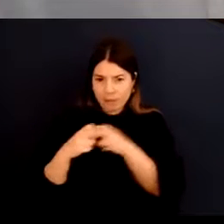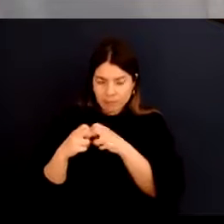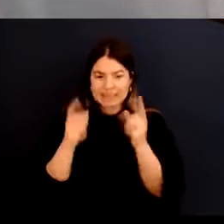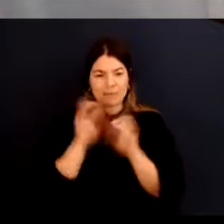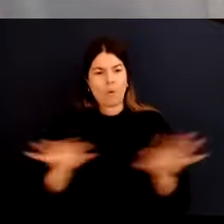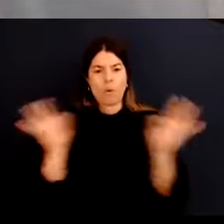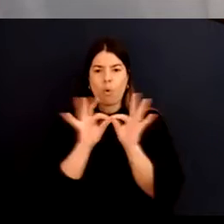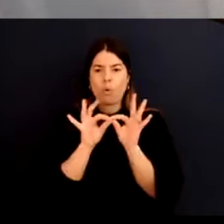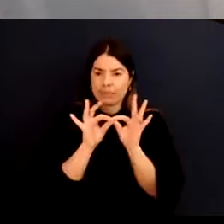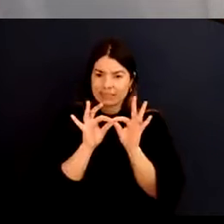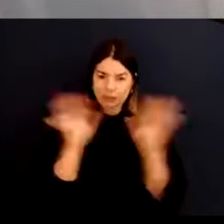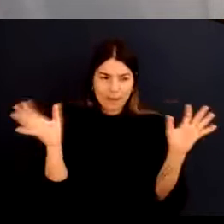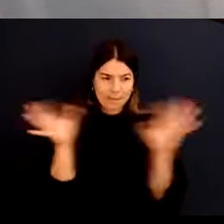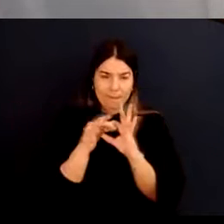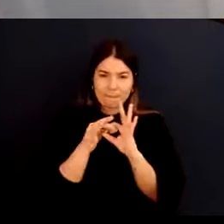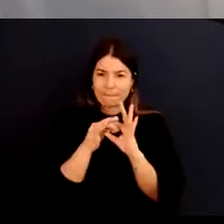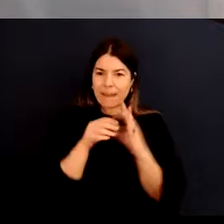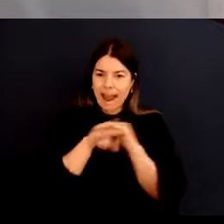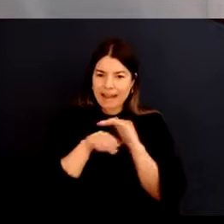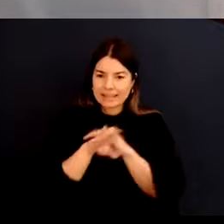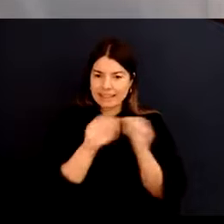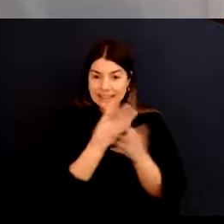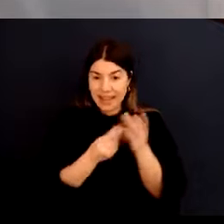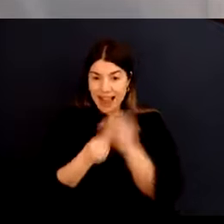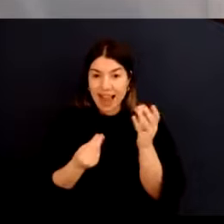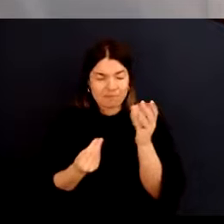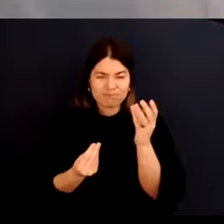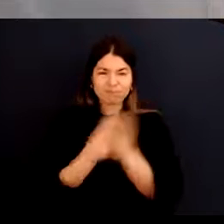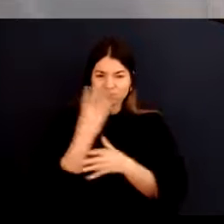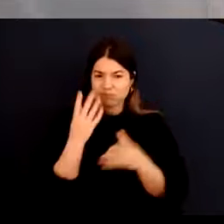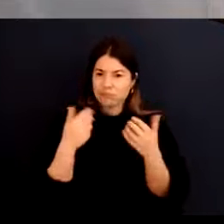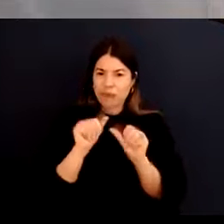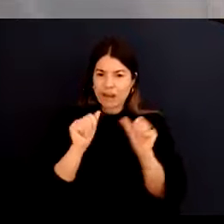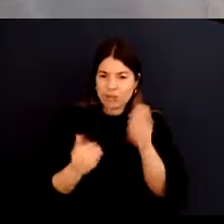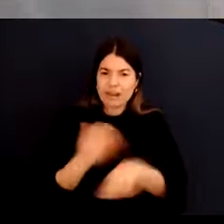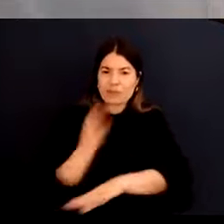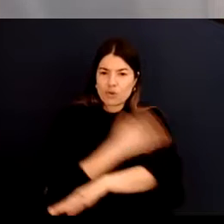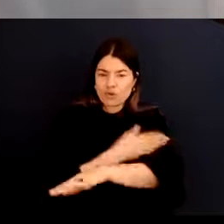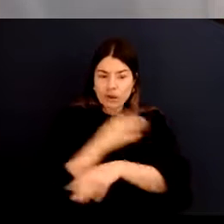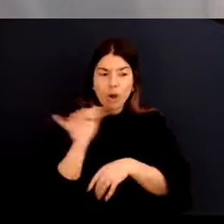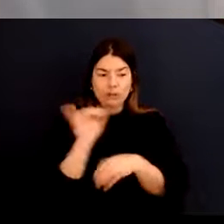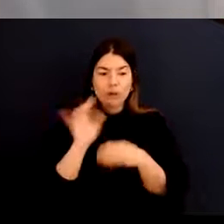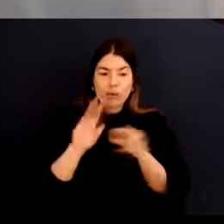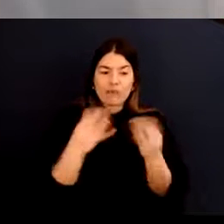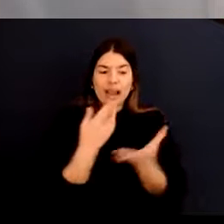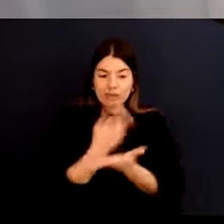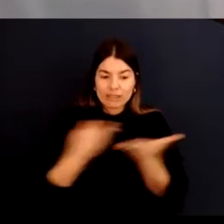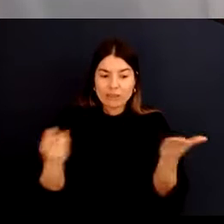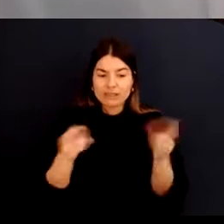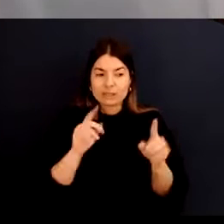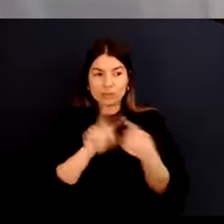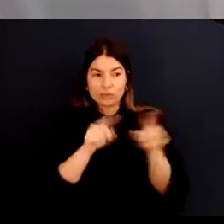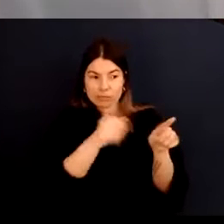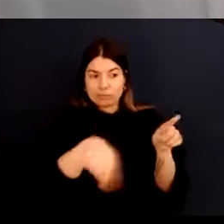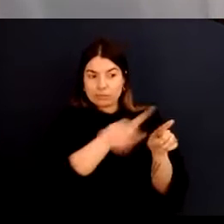those accessibility gaps and also provide the resources to disabled individuals in